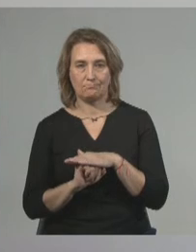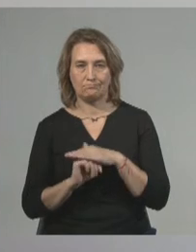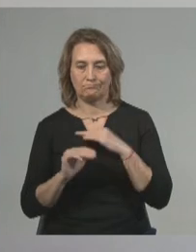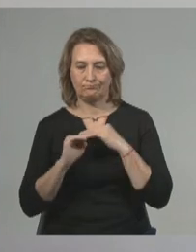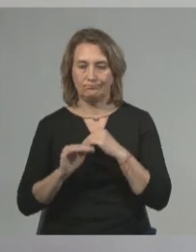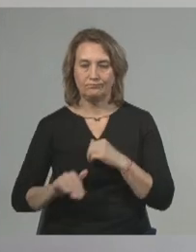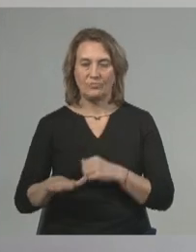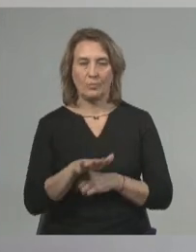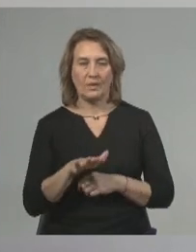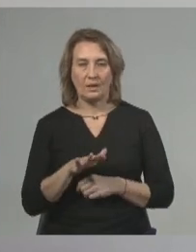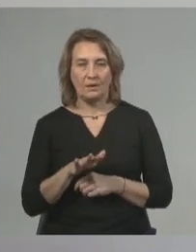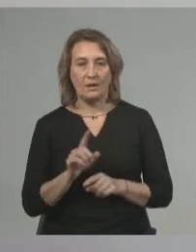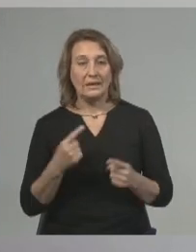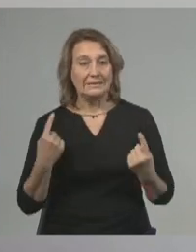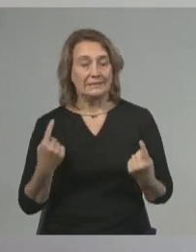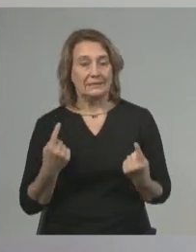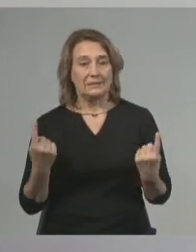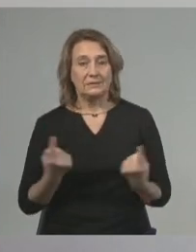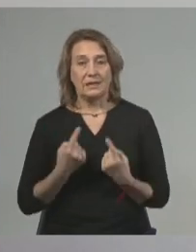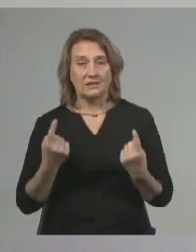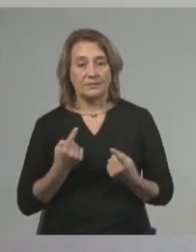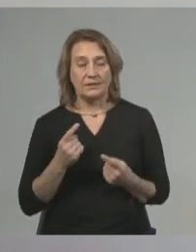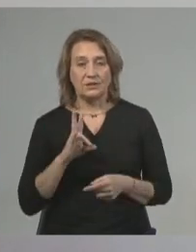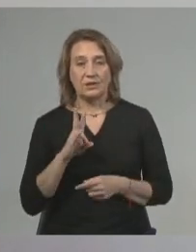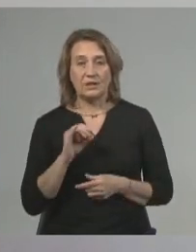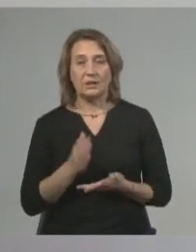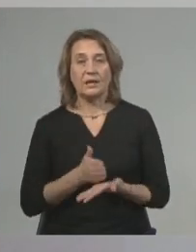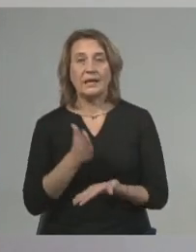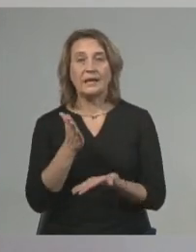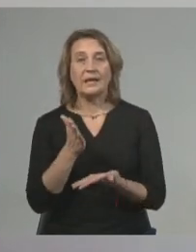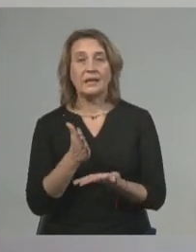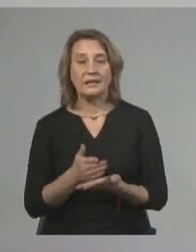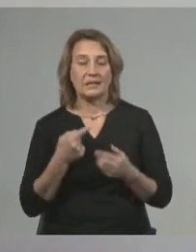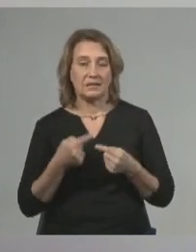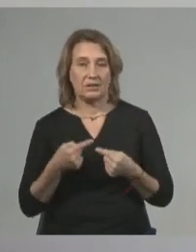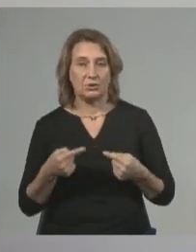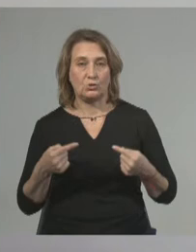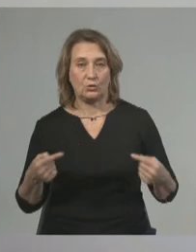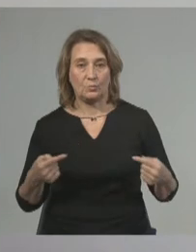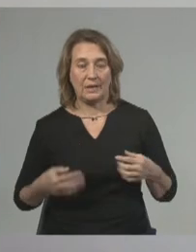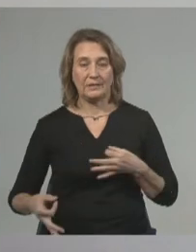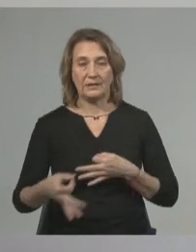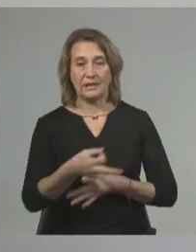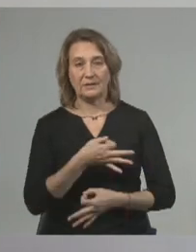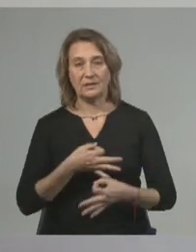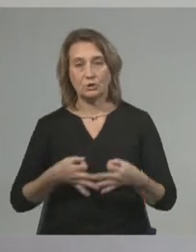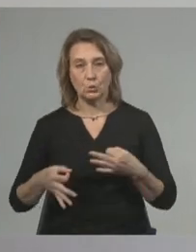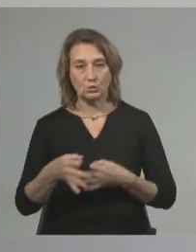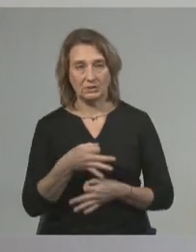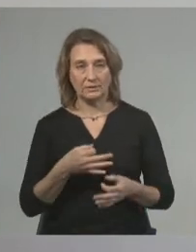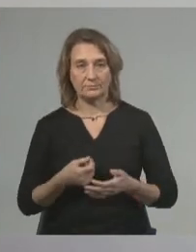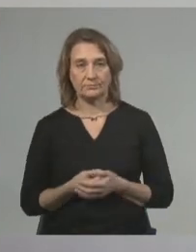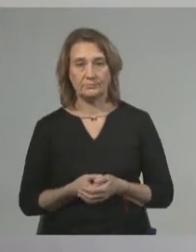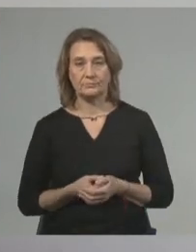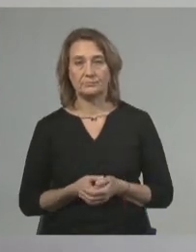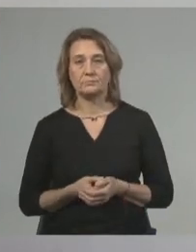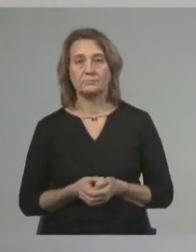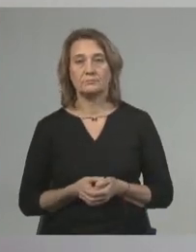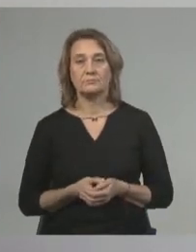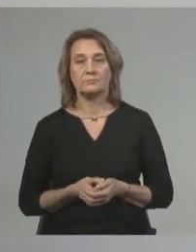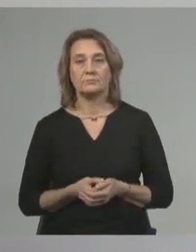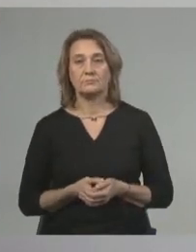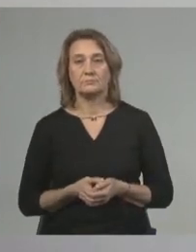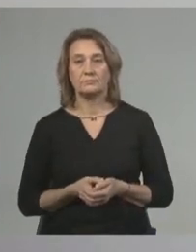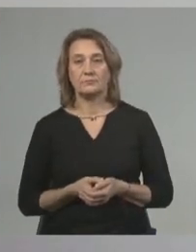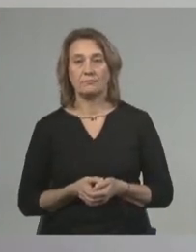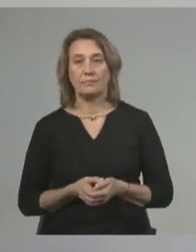discussion in the end they're just tools they're important tools they're tools that make a big difference but a lot of the underlying issues such as